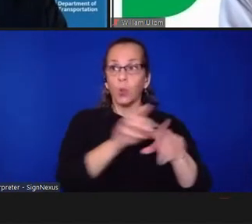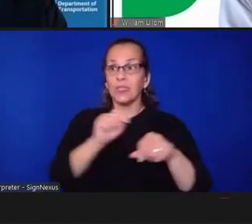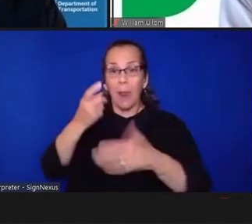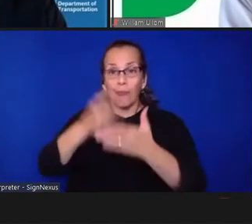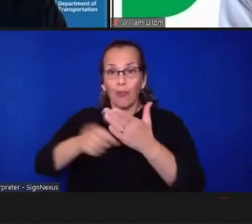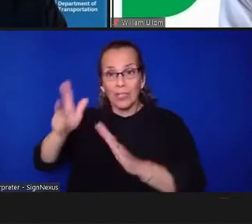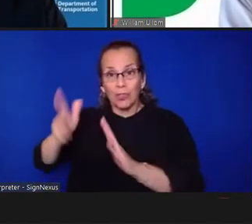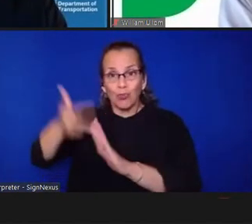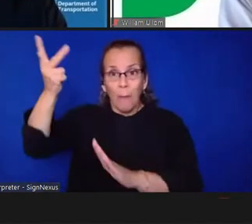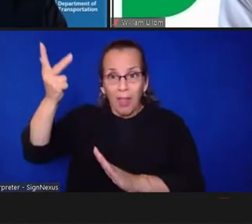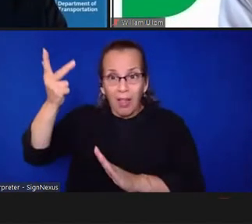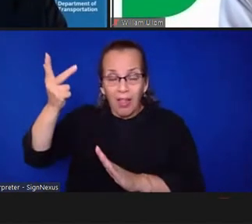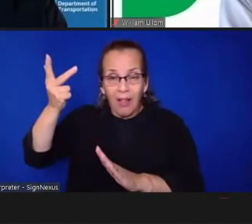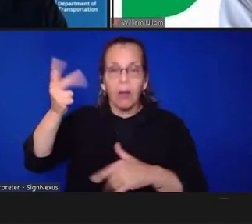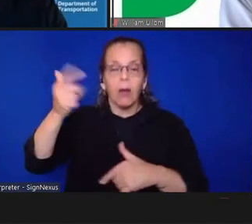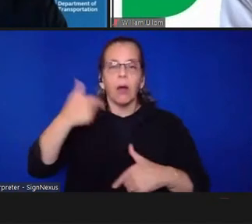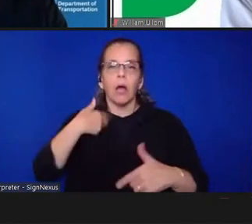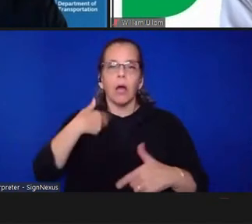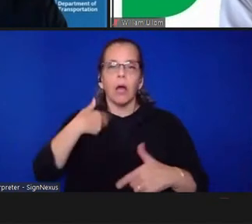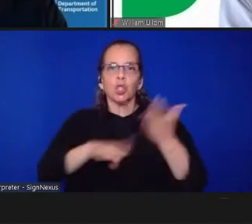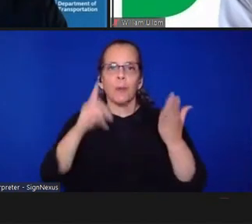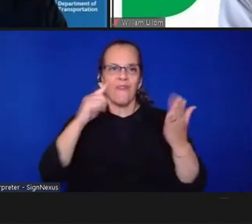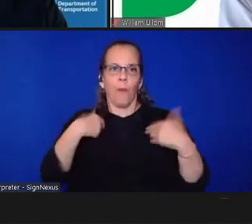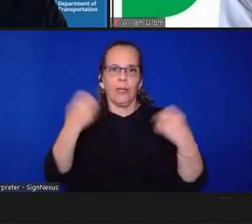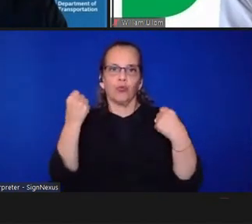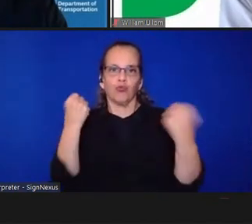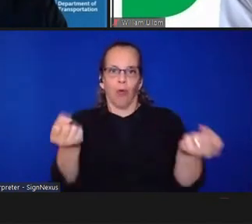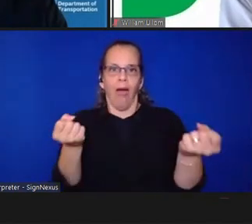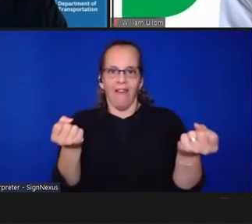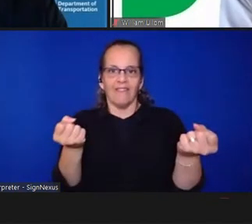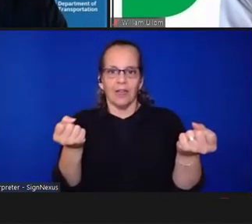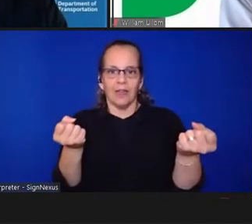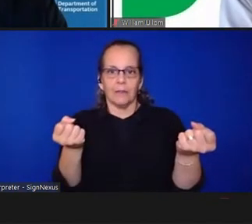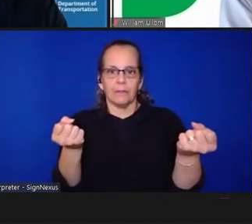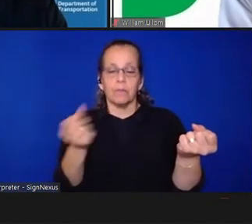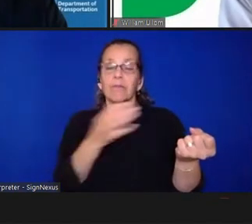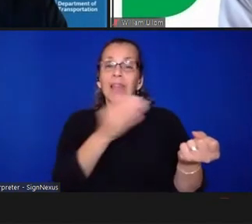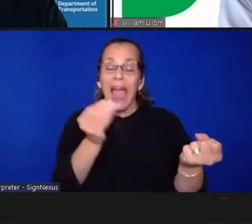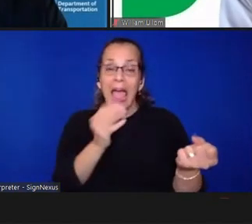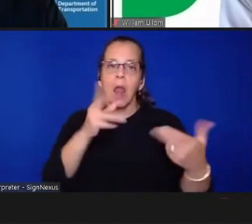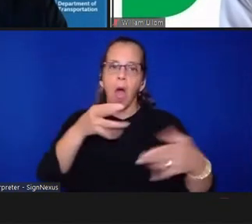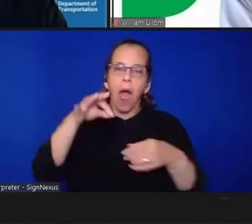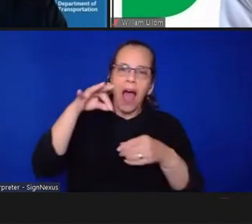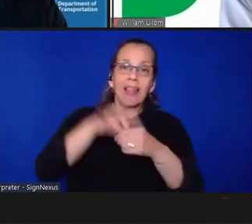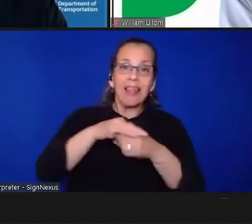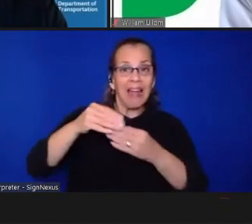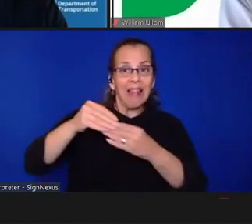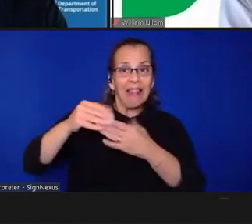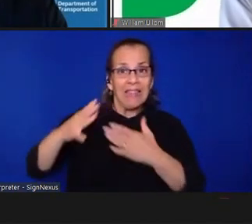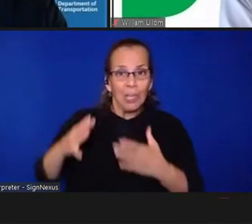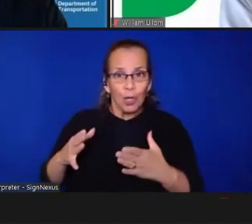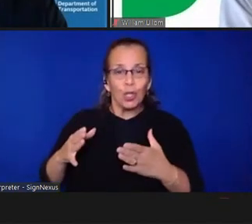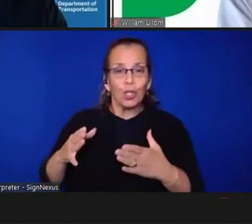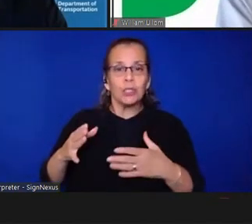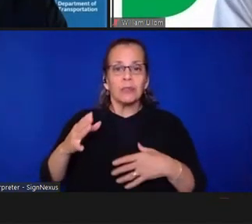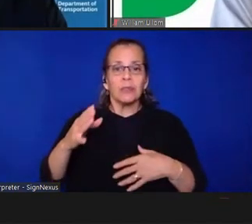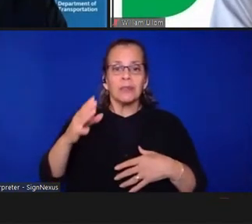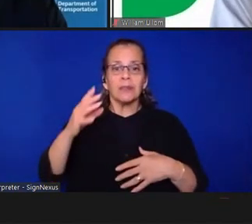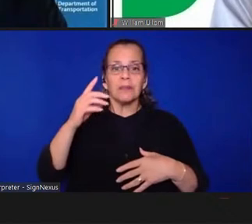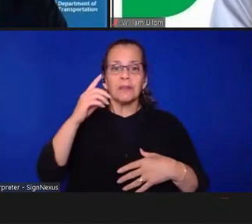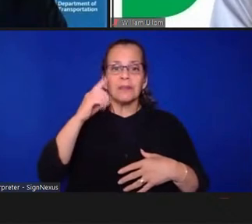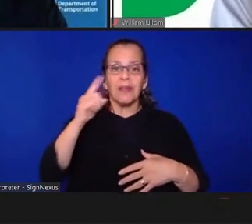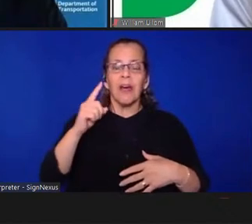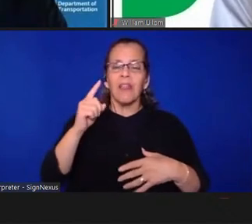it would become cheaper for me to drive I also the leaders to note the overwhelming outcry against this plan I encourage